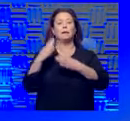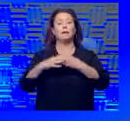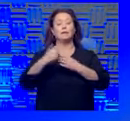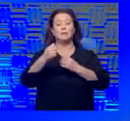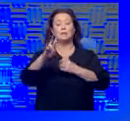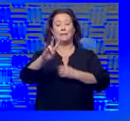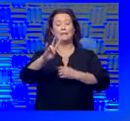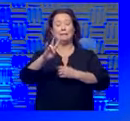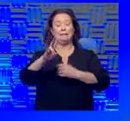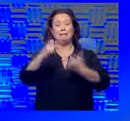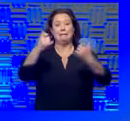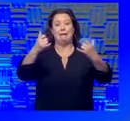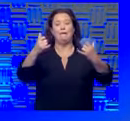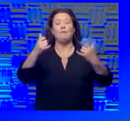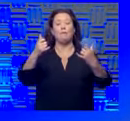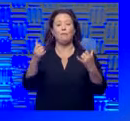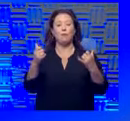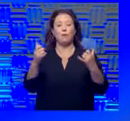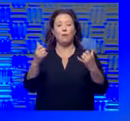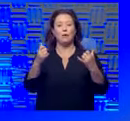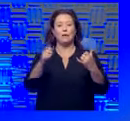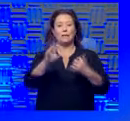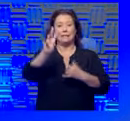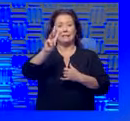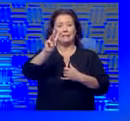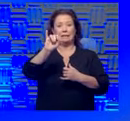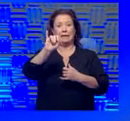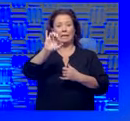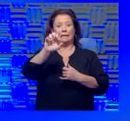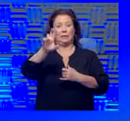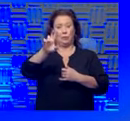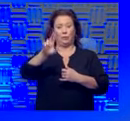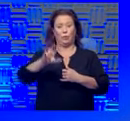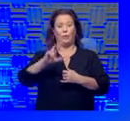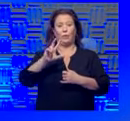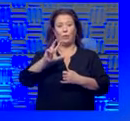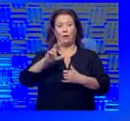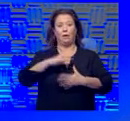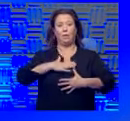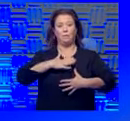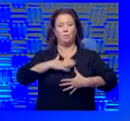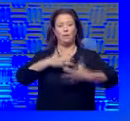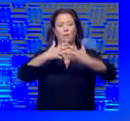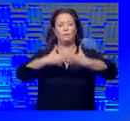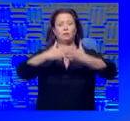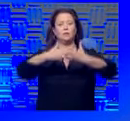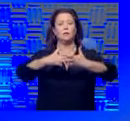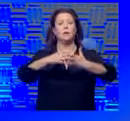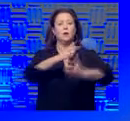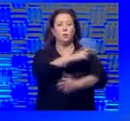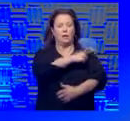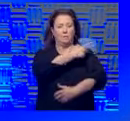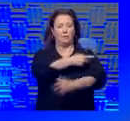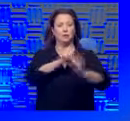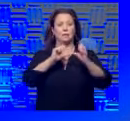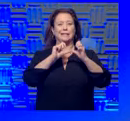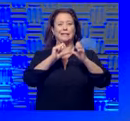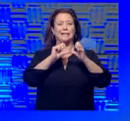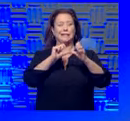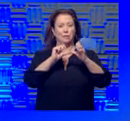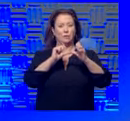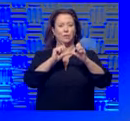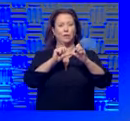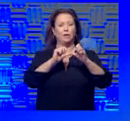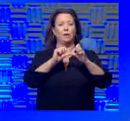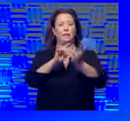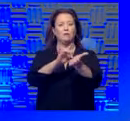right now. We have 6 in the ICU and 3 of those patients on the ventilator. We do have patients that are continuing in the